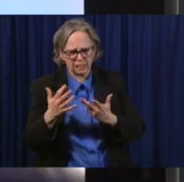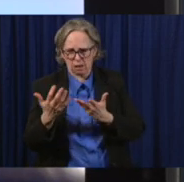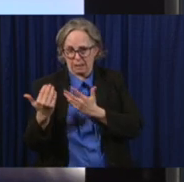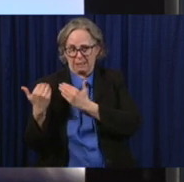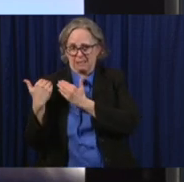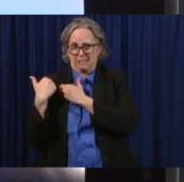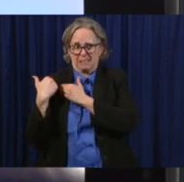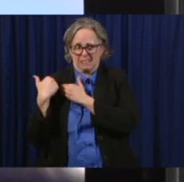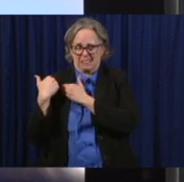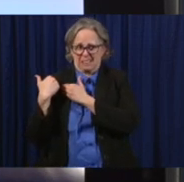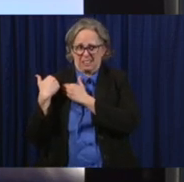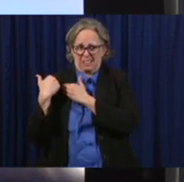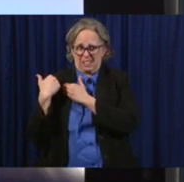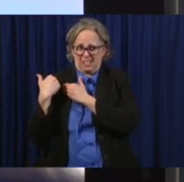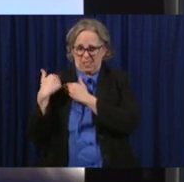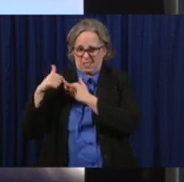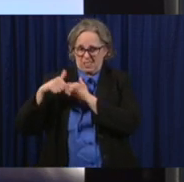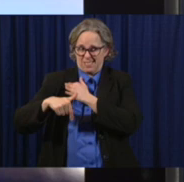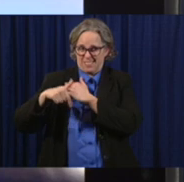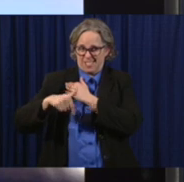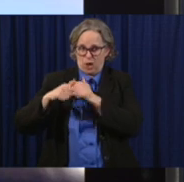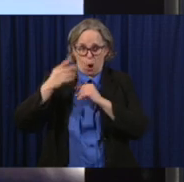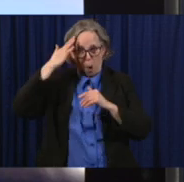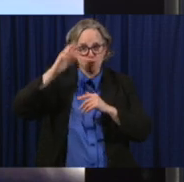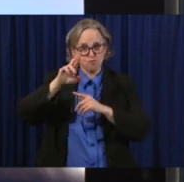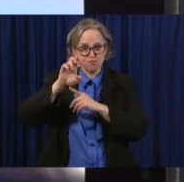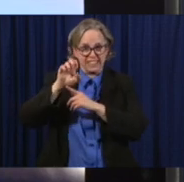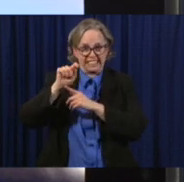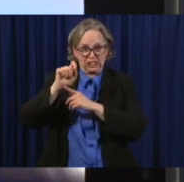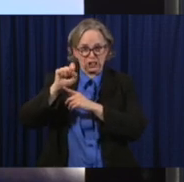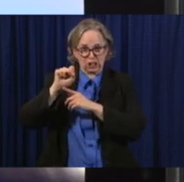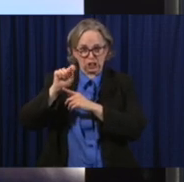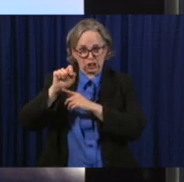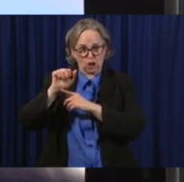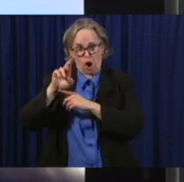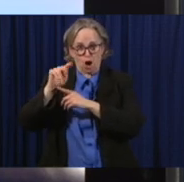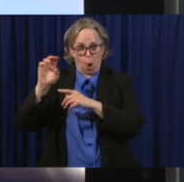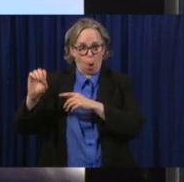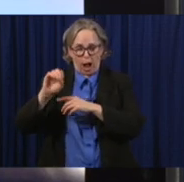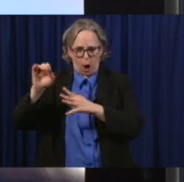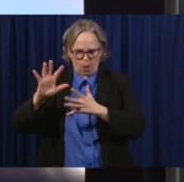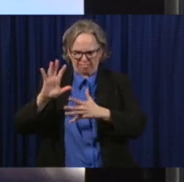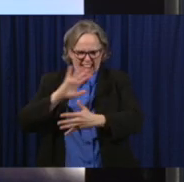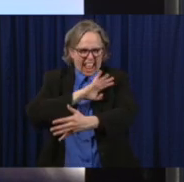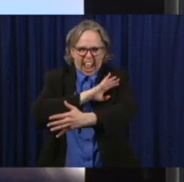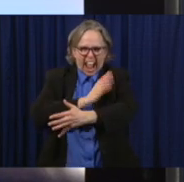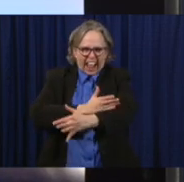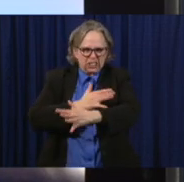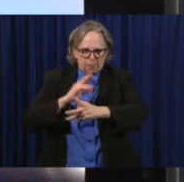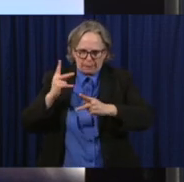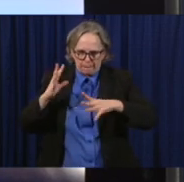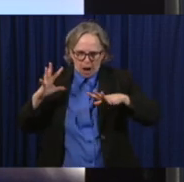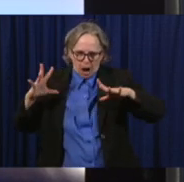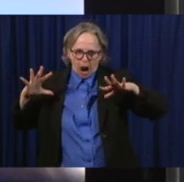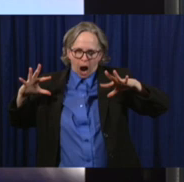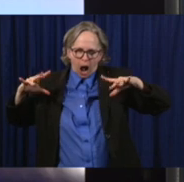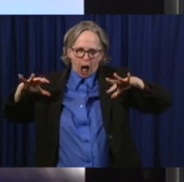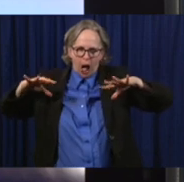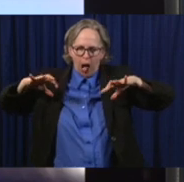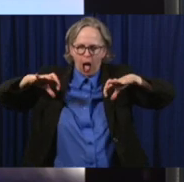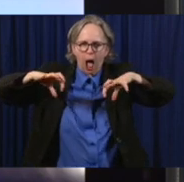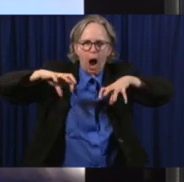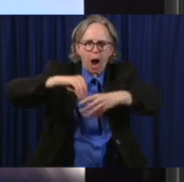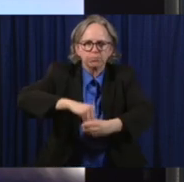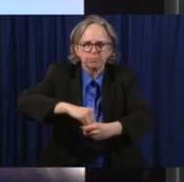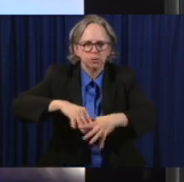an energy, right, an enthusiasm. People want to be connected. And, you know,